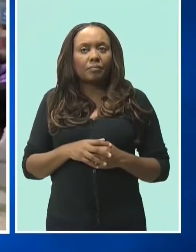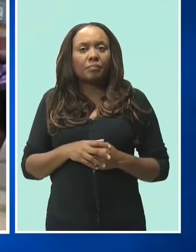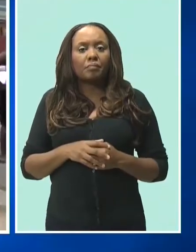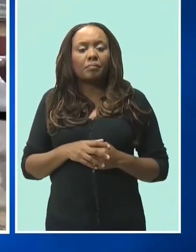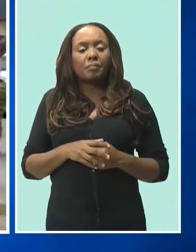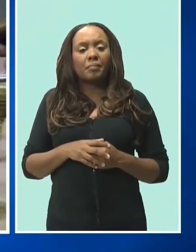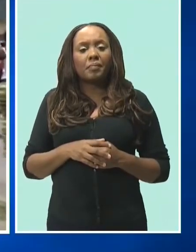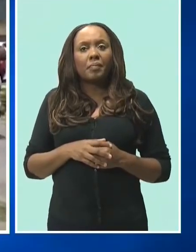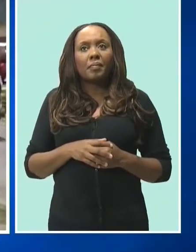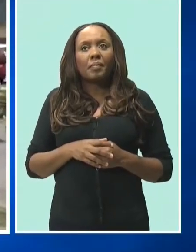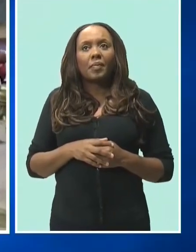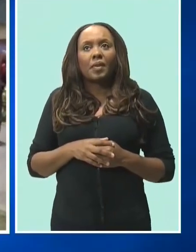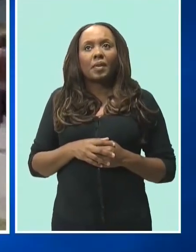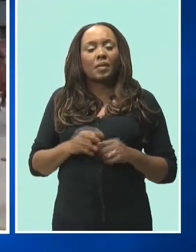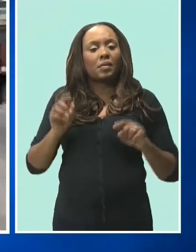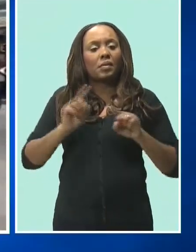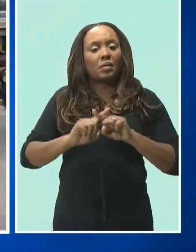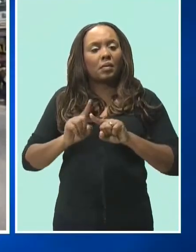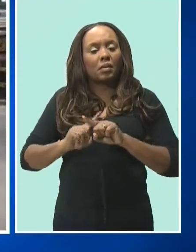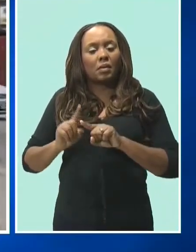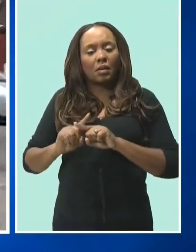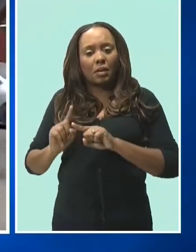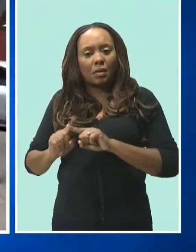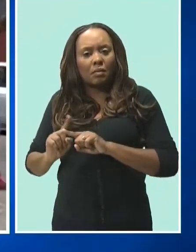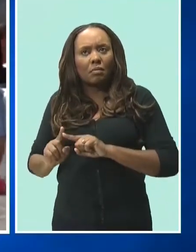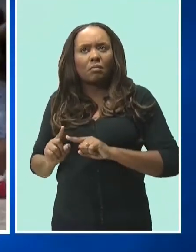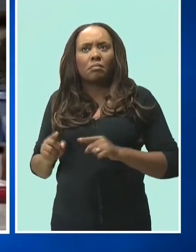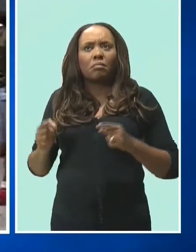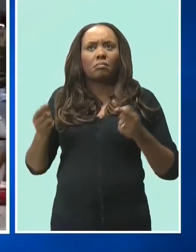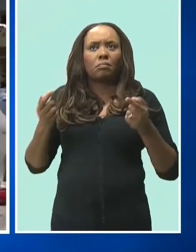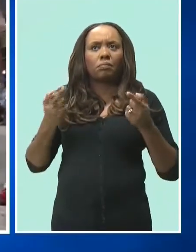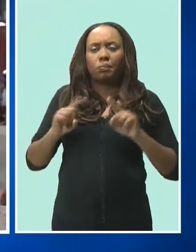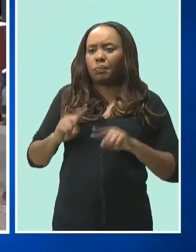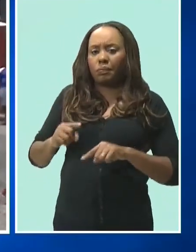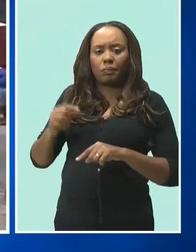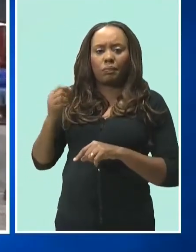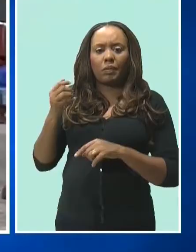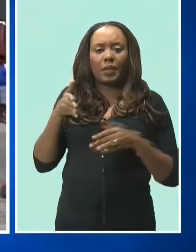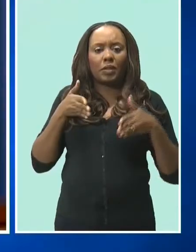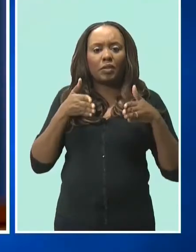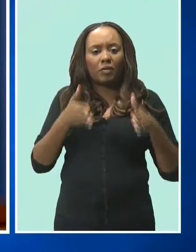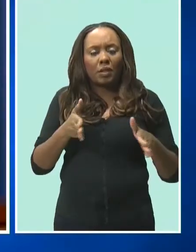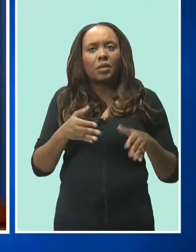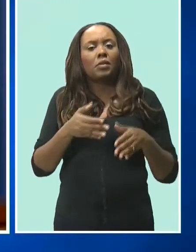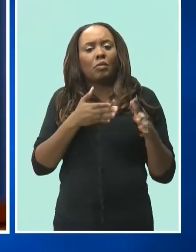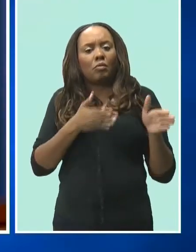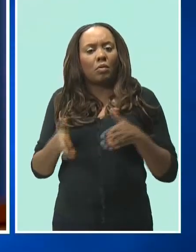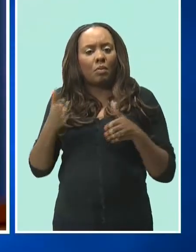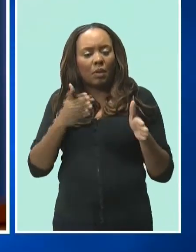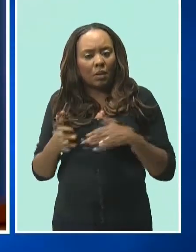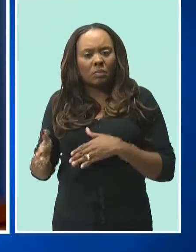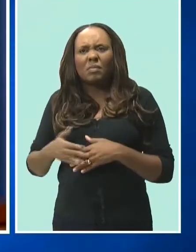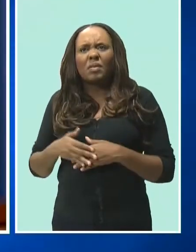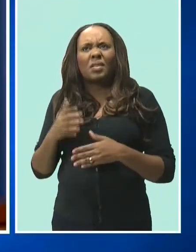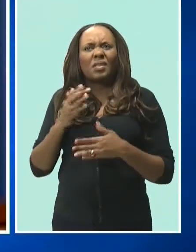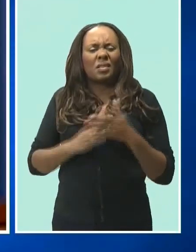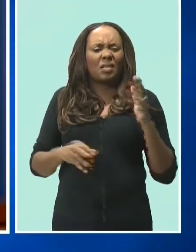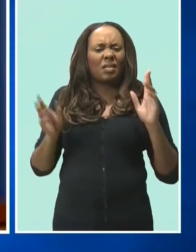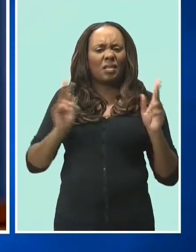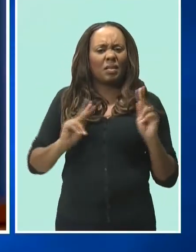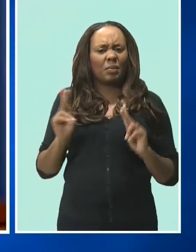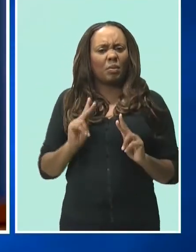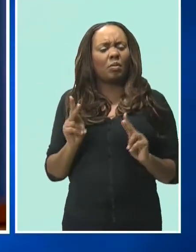been spontaneous events and sporadic fires in the streets were organized. So for those who have a hand